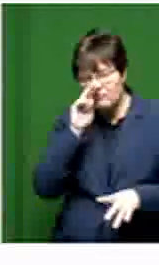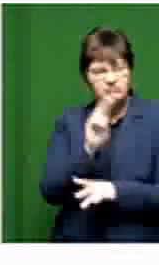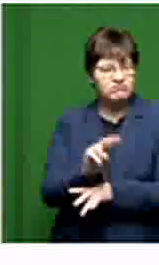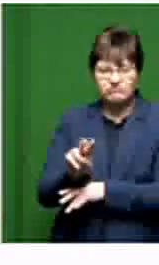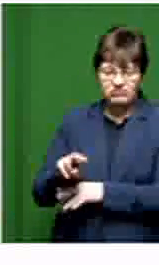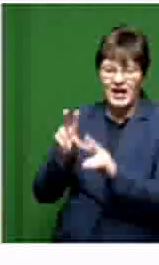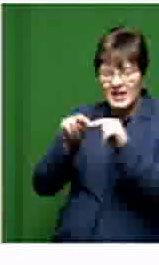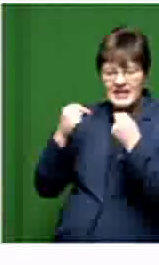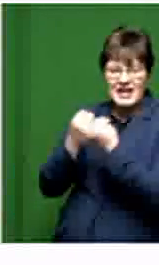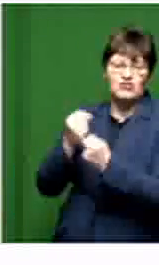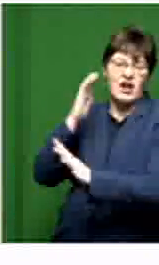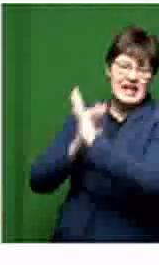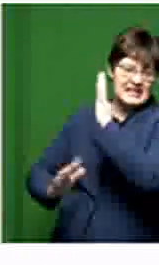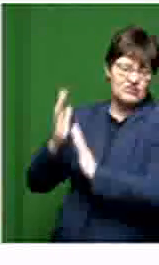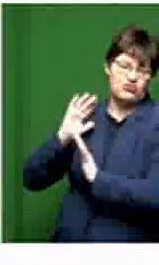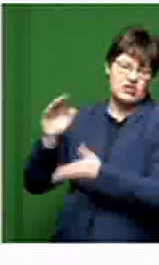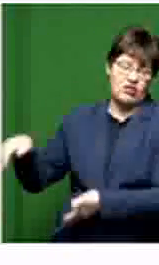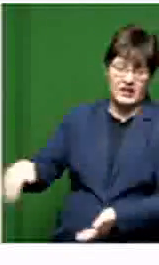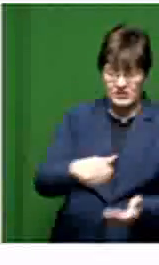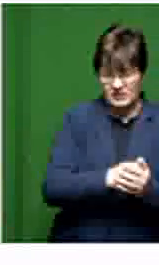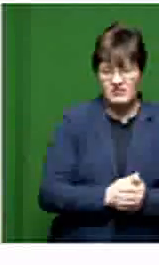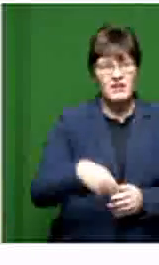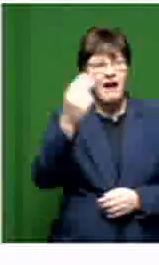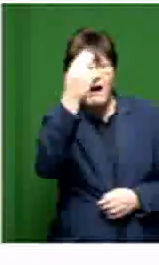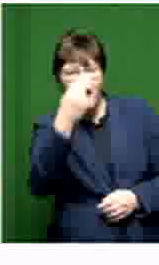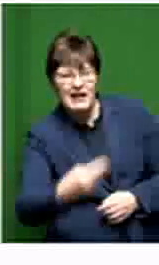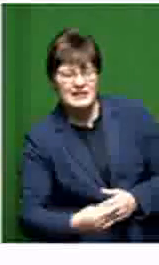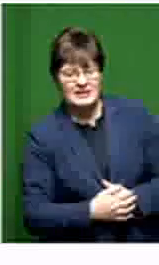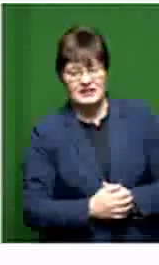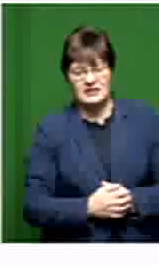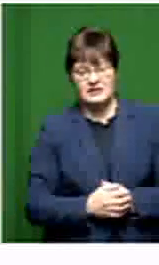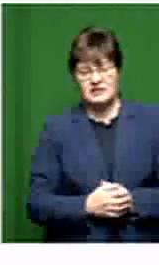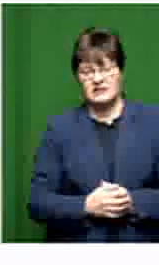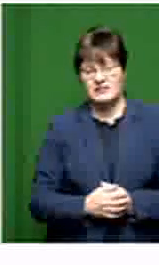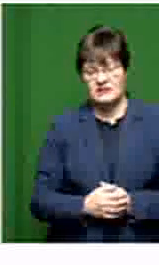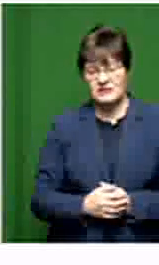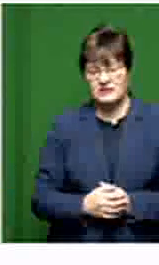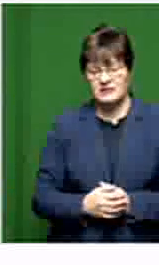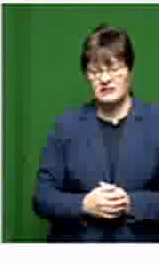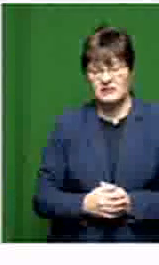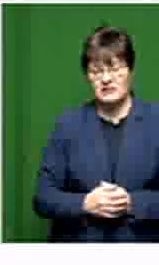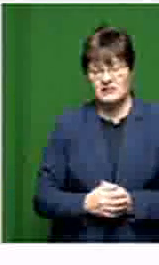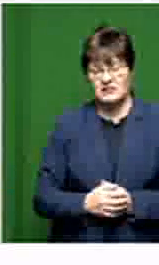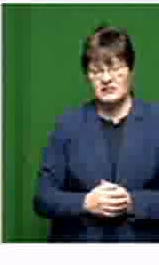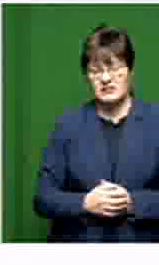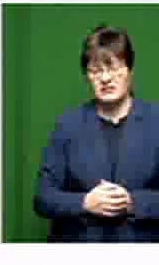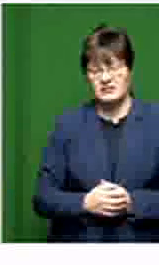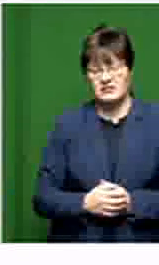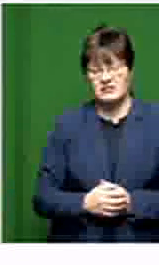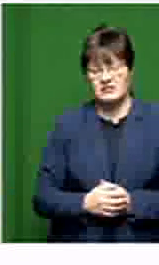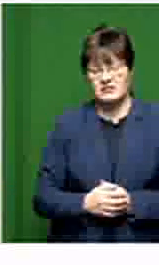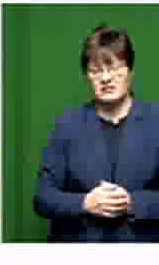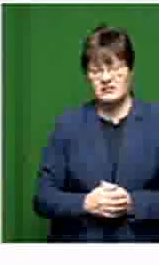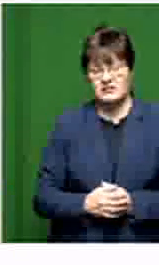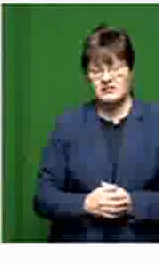view our natural history collections, our art. So, as I said,